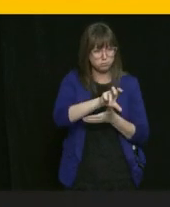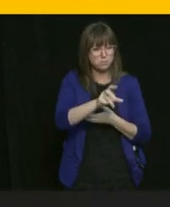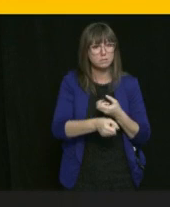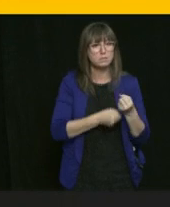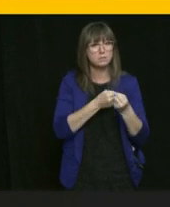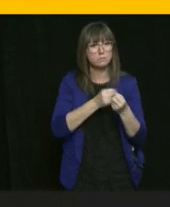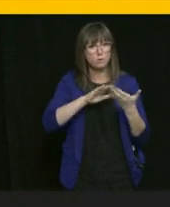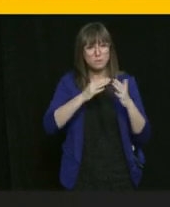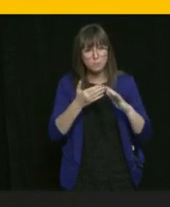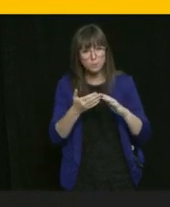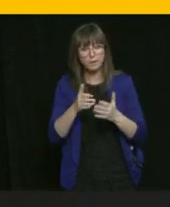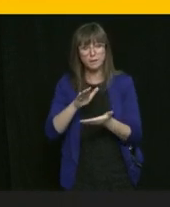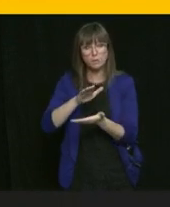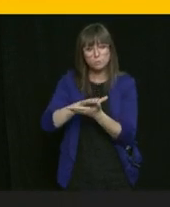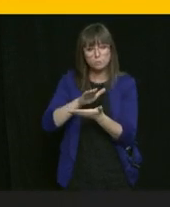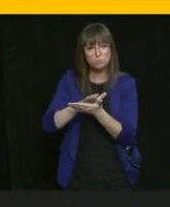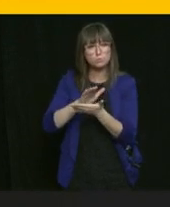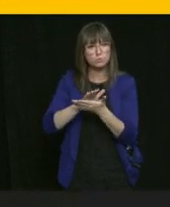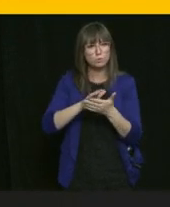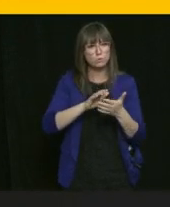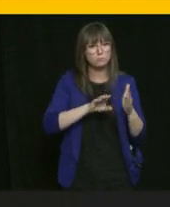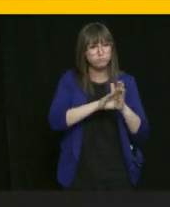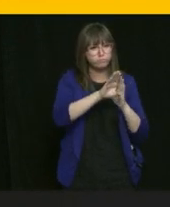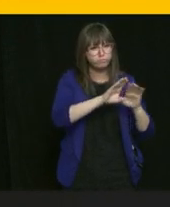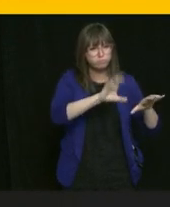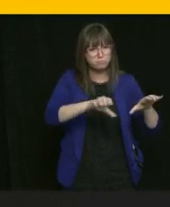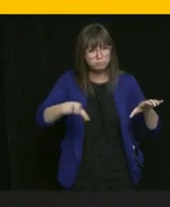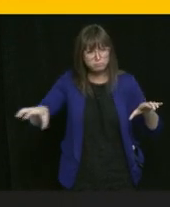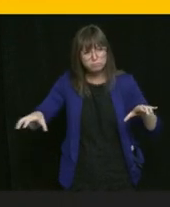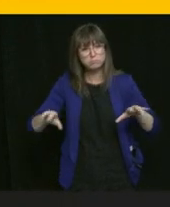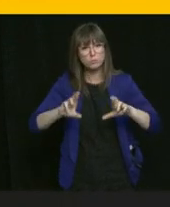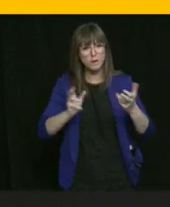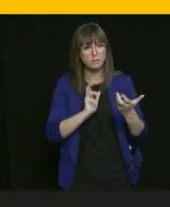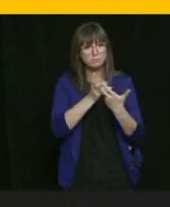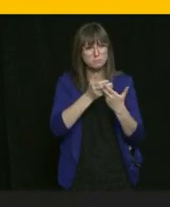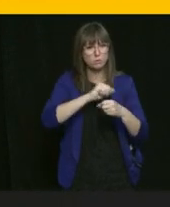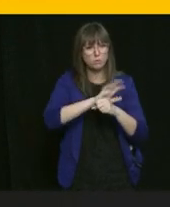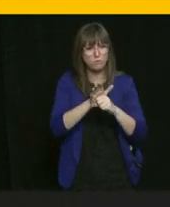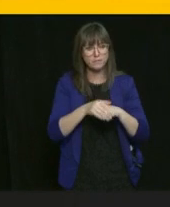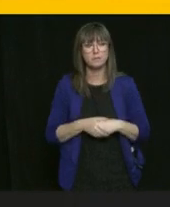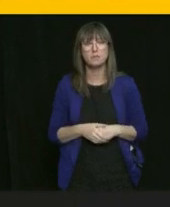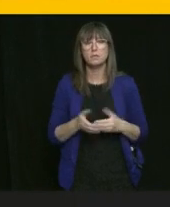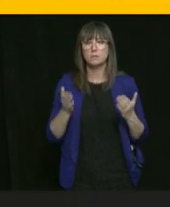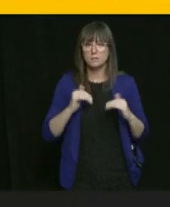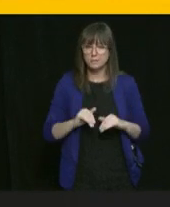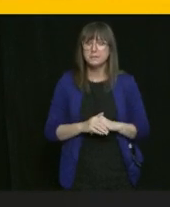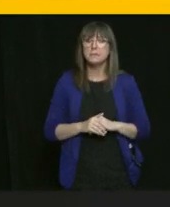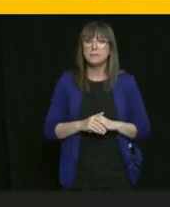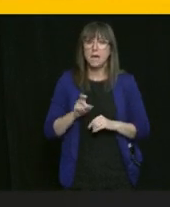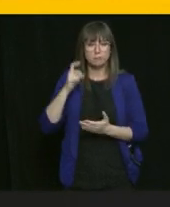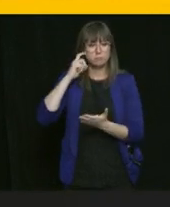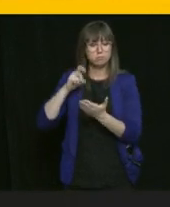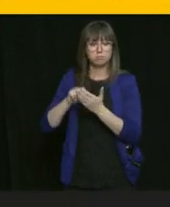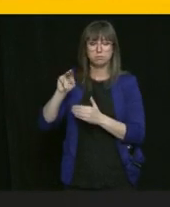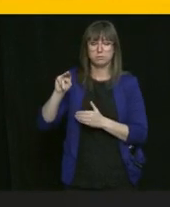community and school infrastructures to adapt to this new reality. If I were not to mention the unacceptable situation in